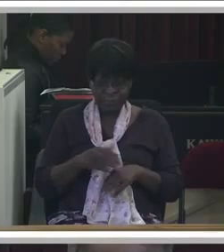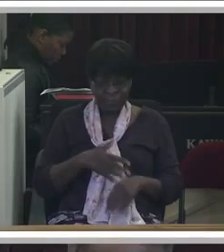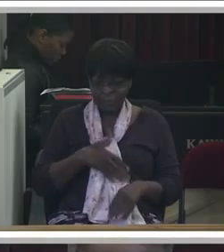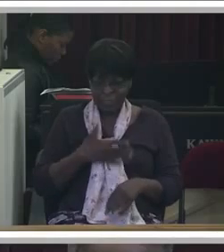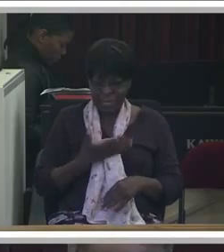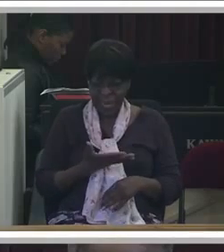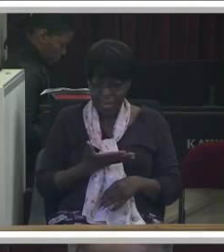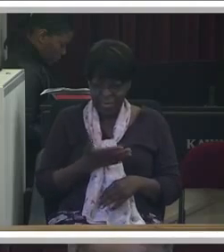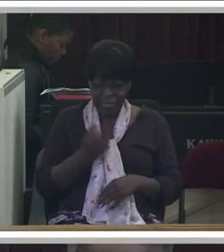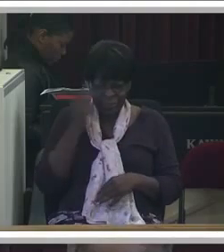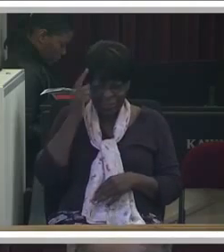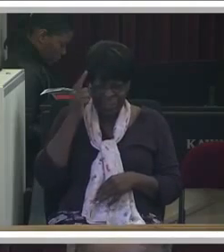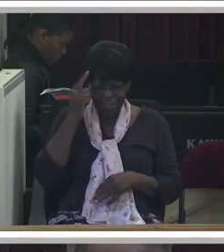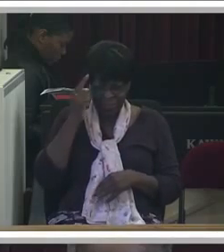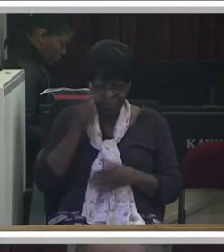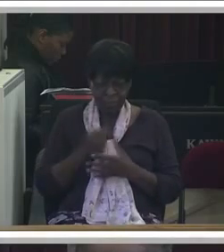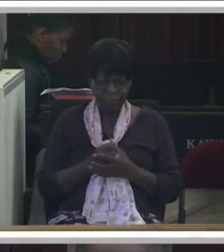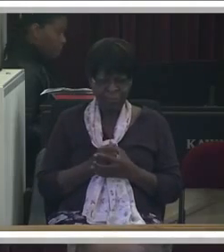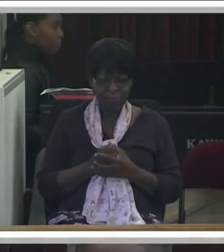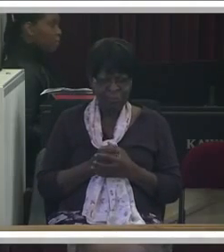So the wife came and put herself